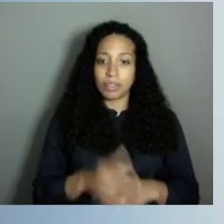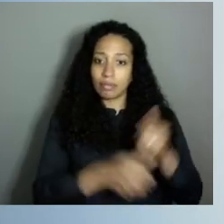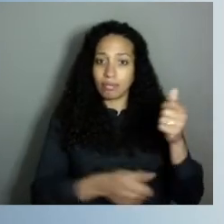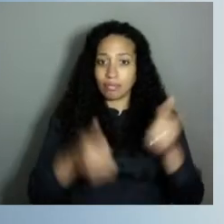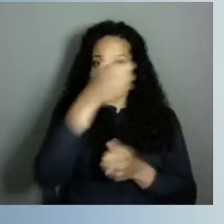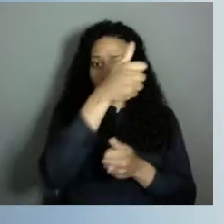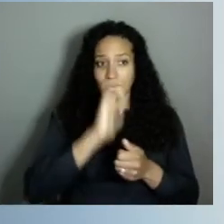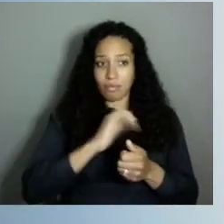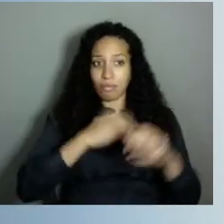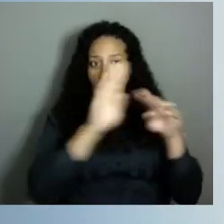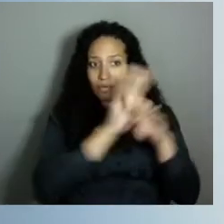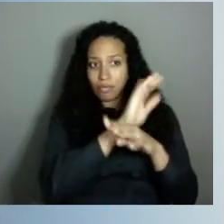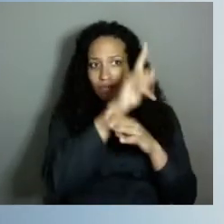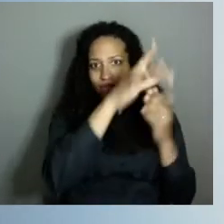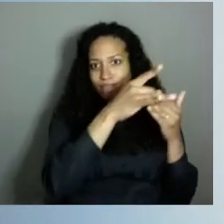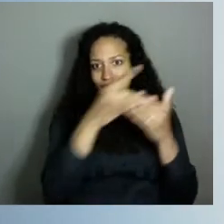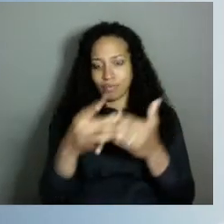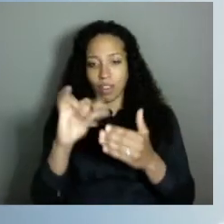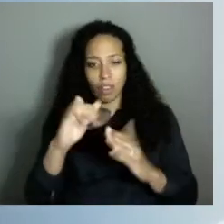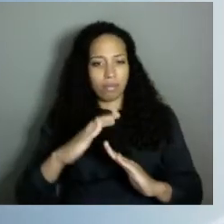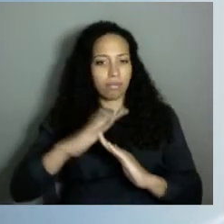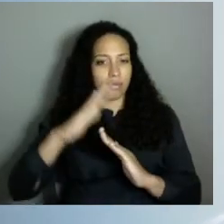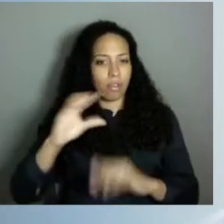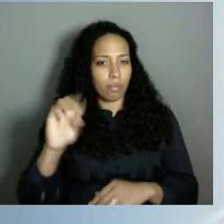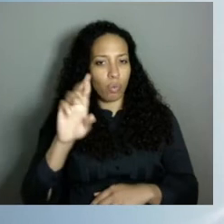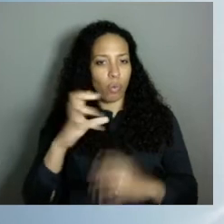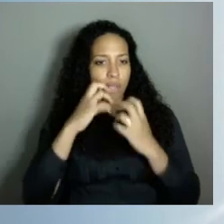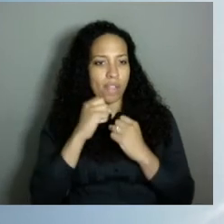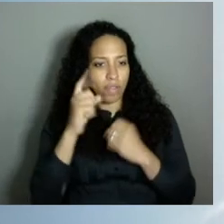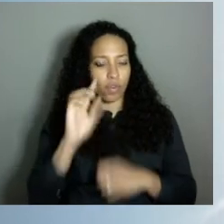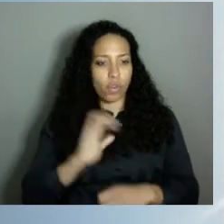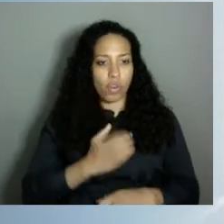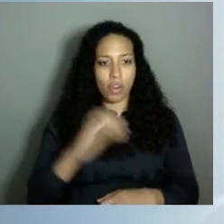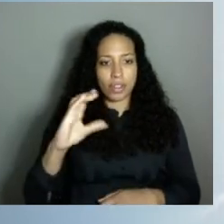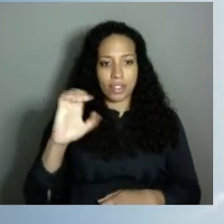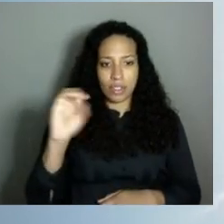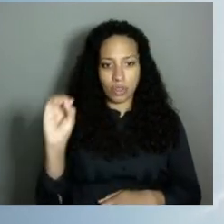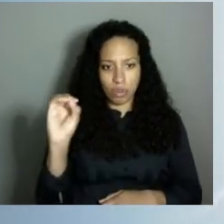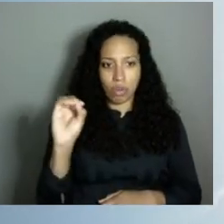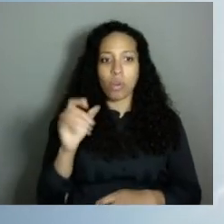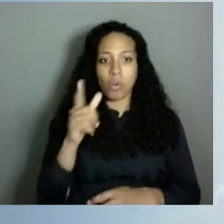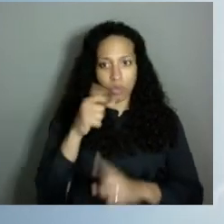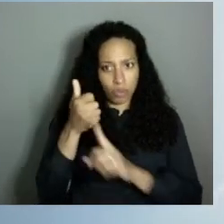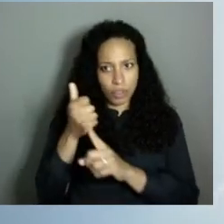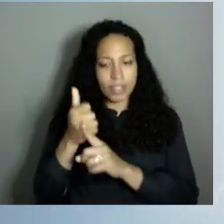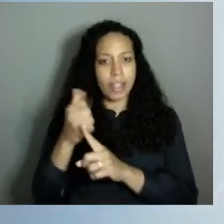is a top core value of our CEO, Julie Sweet, who holds herself accountable and all